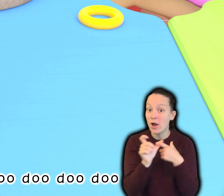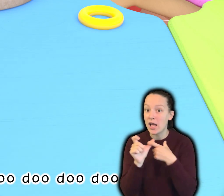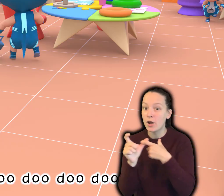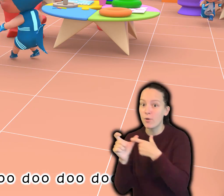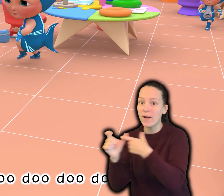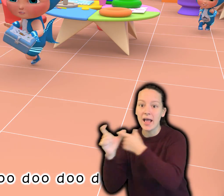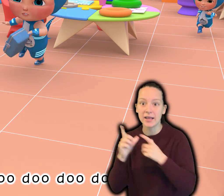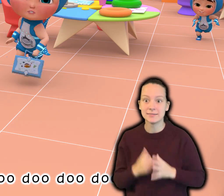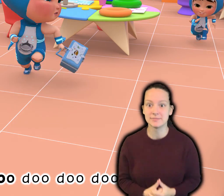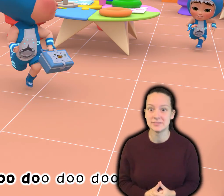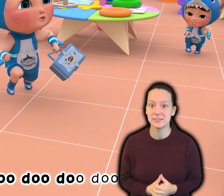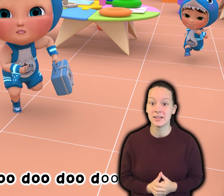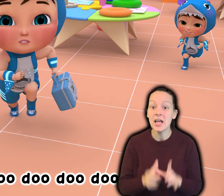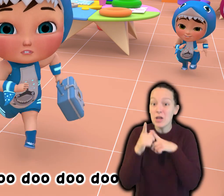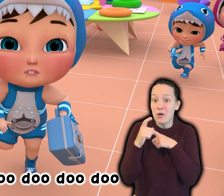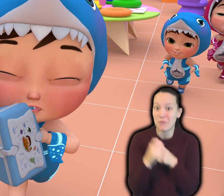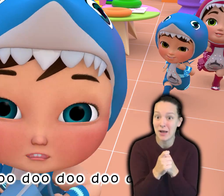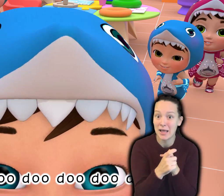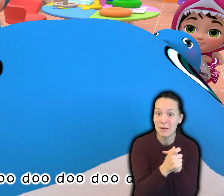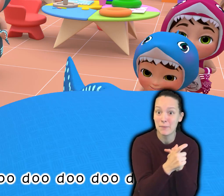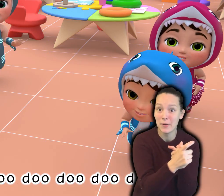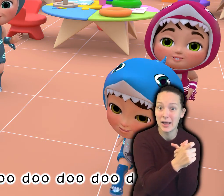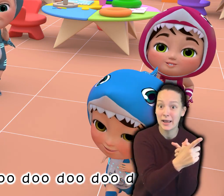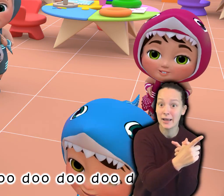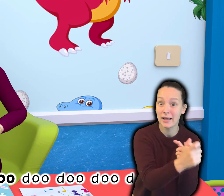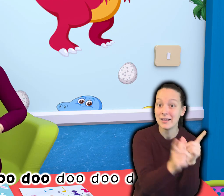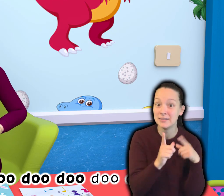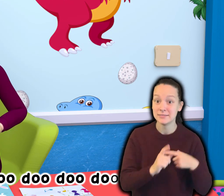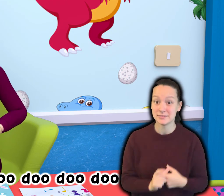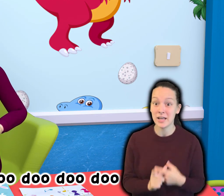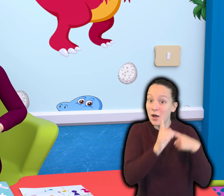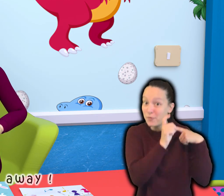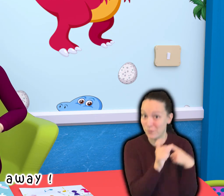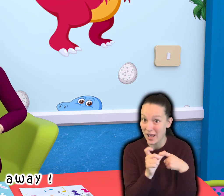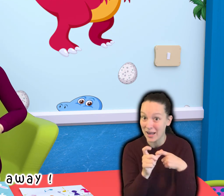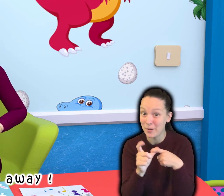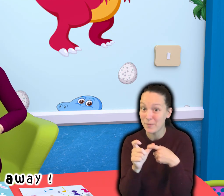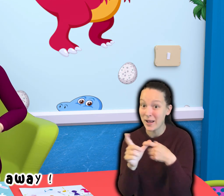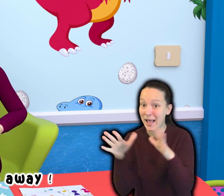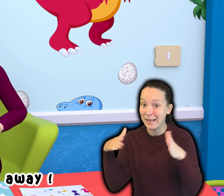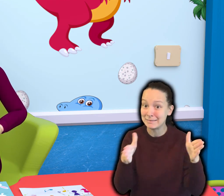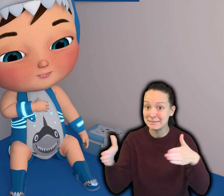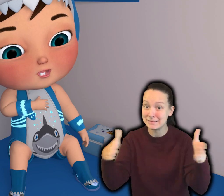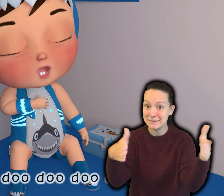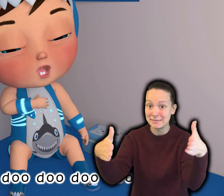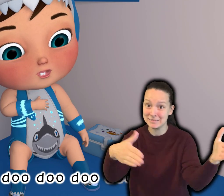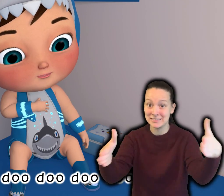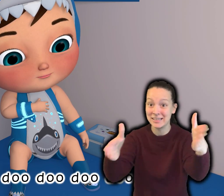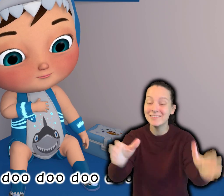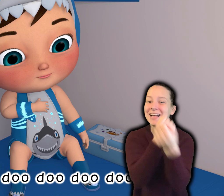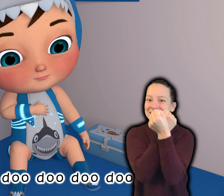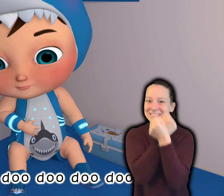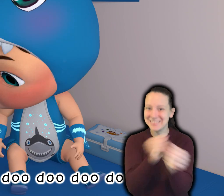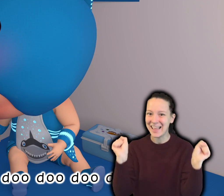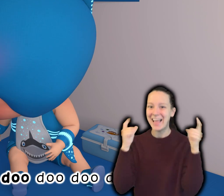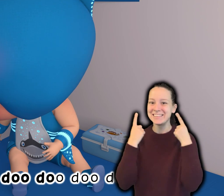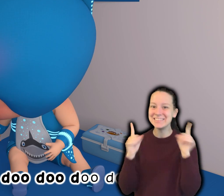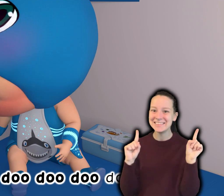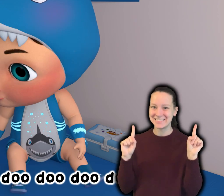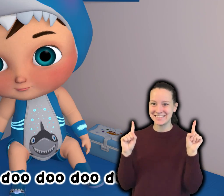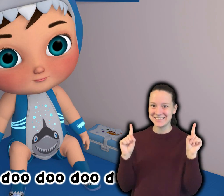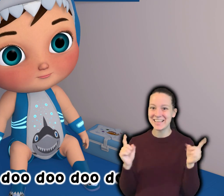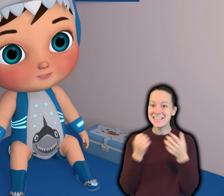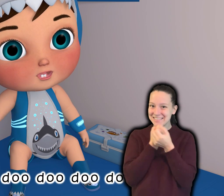away run away run away do run away safe